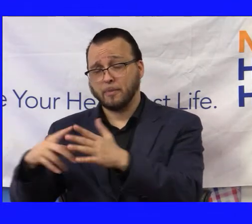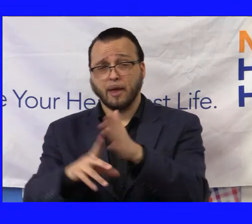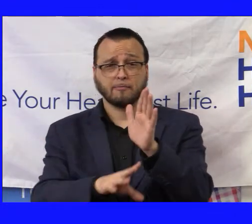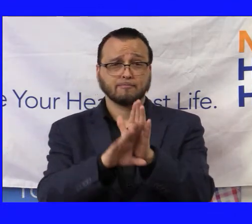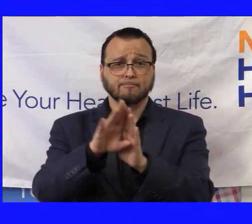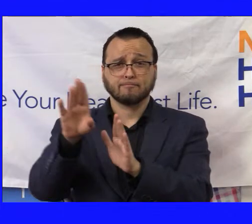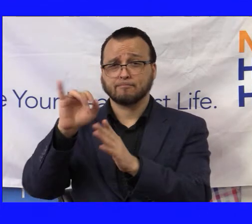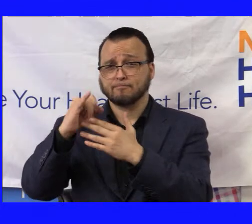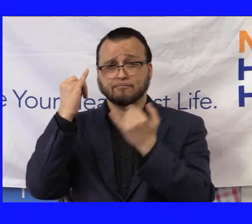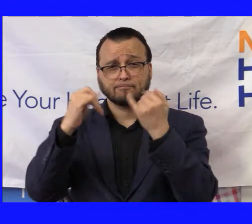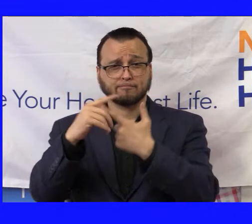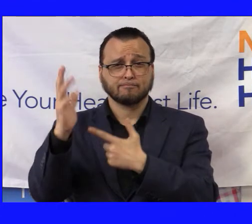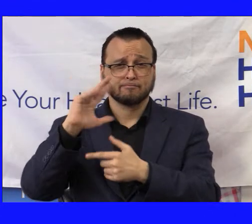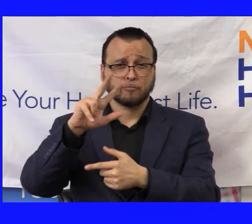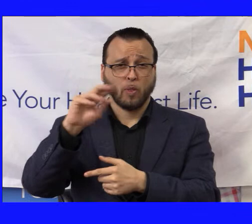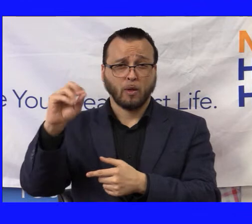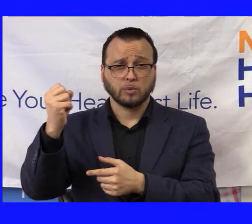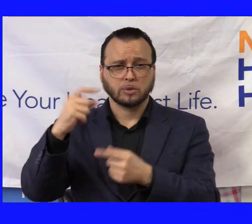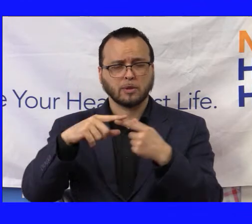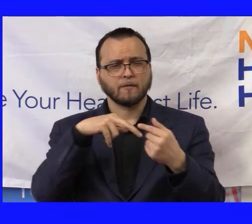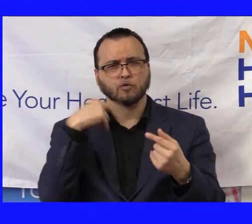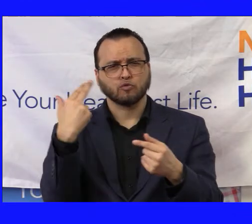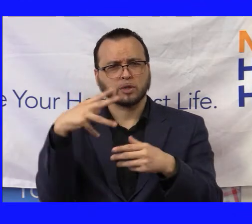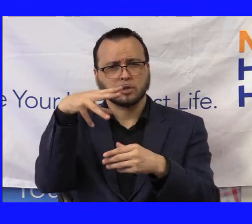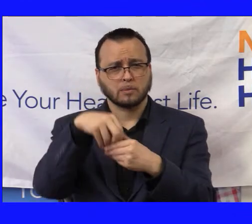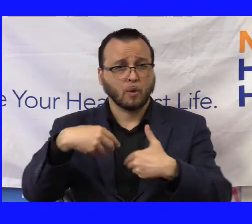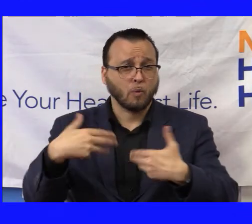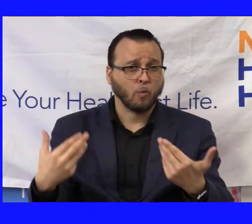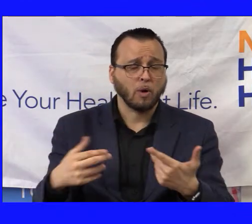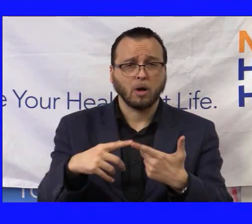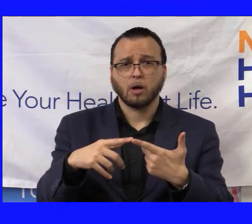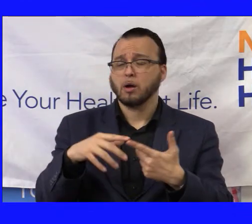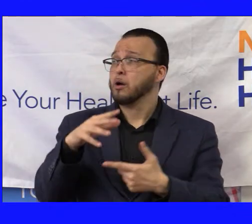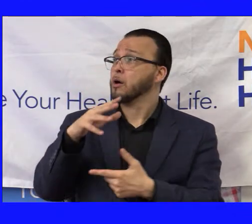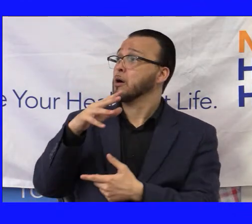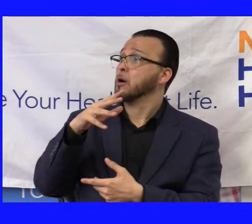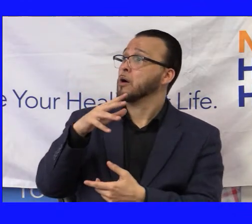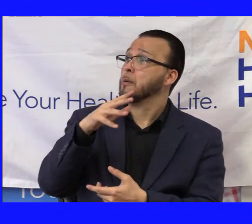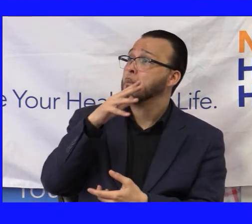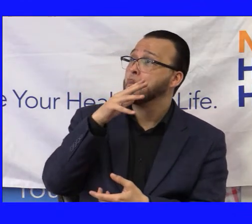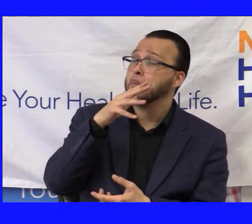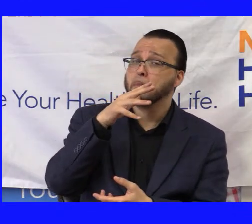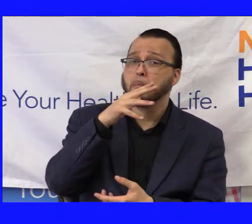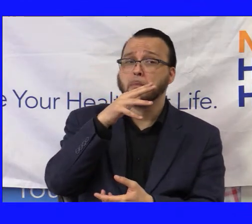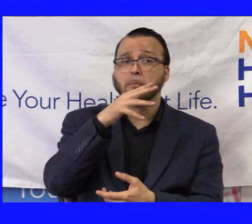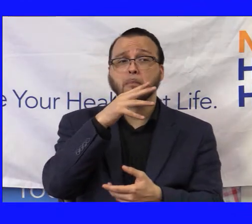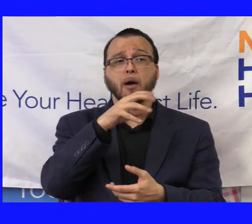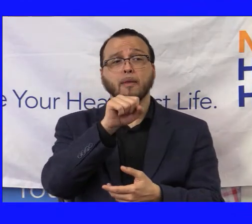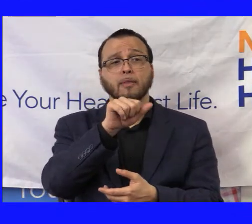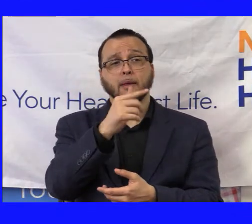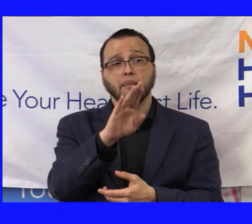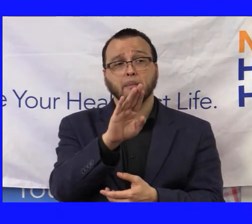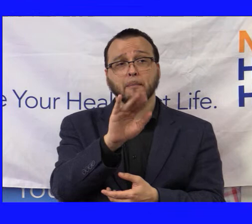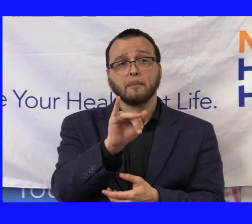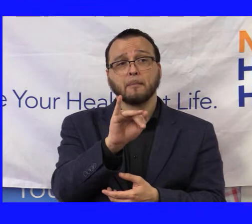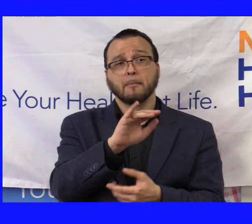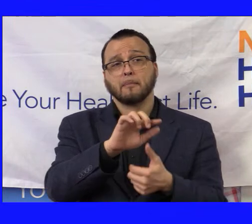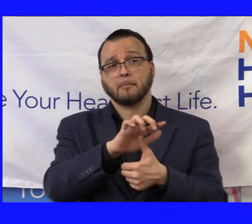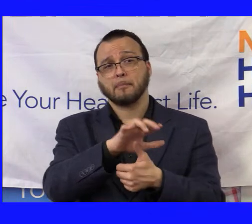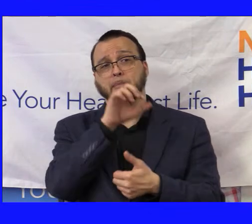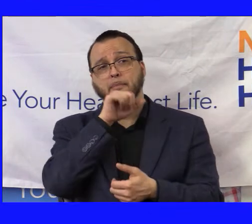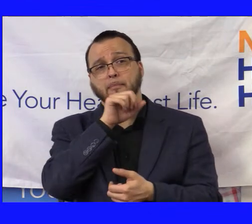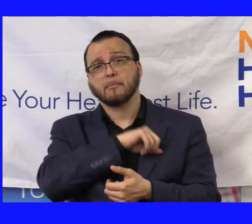2000s, and they include risk factors such as a mother's BMI, such as a mother's age, her clinical history of how many